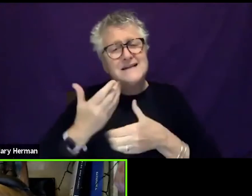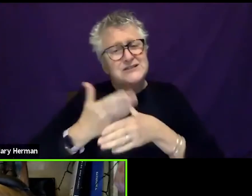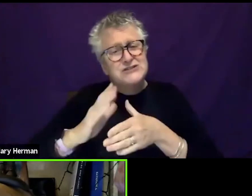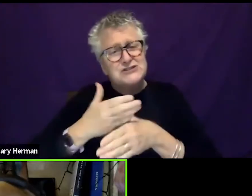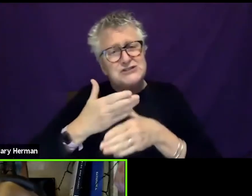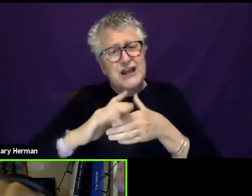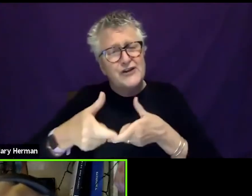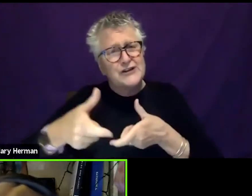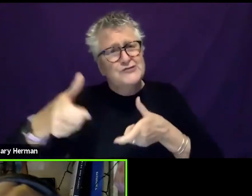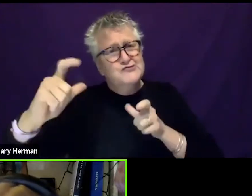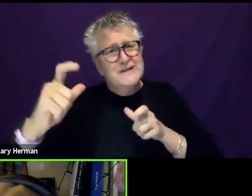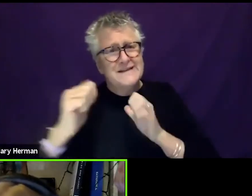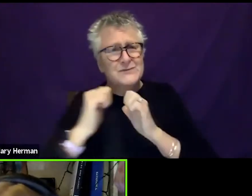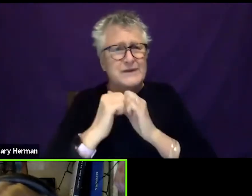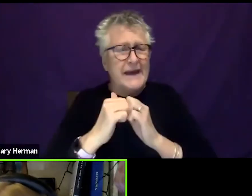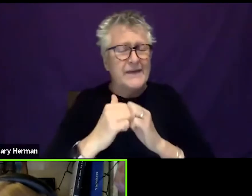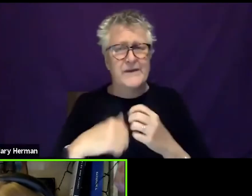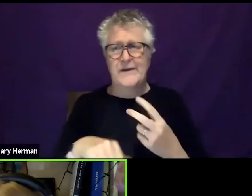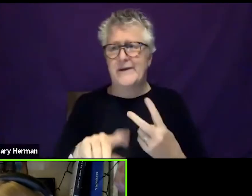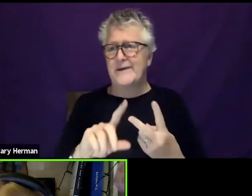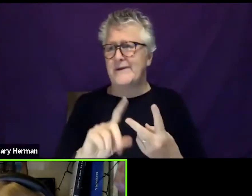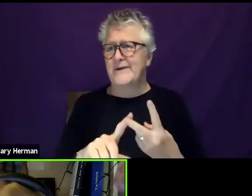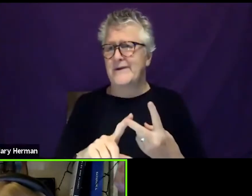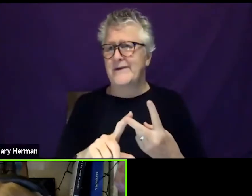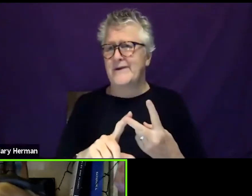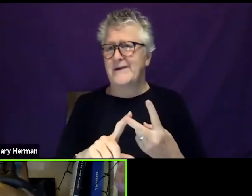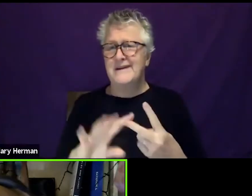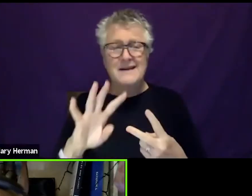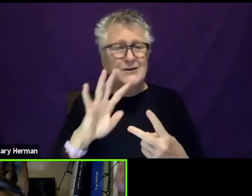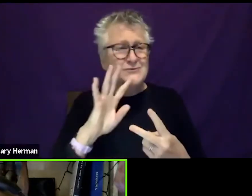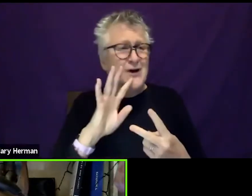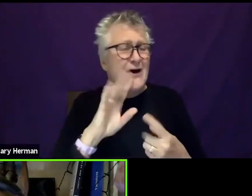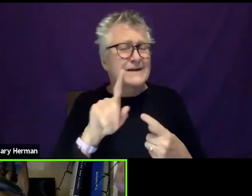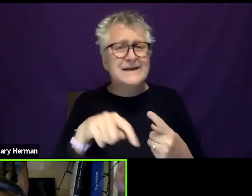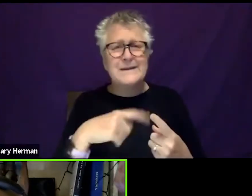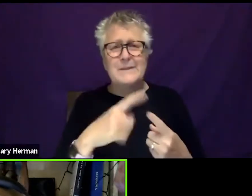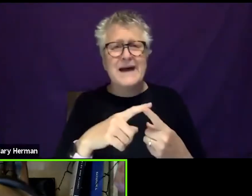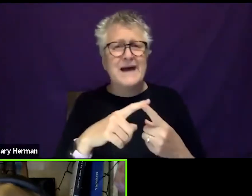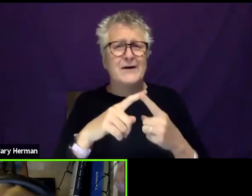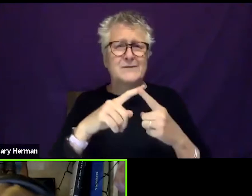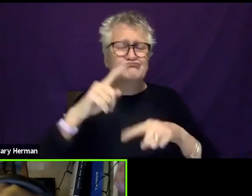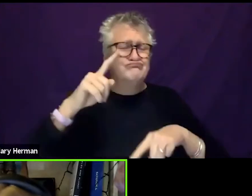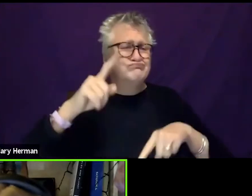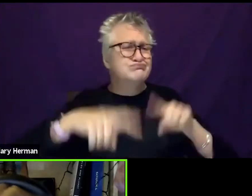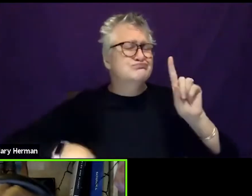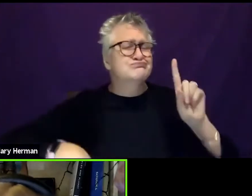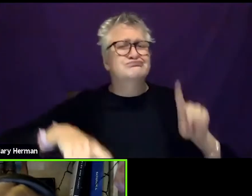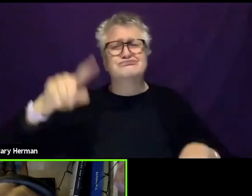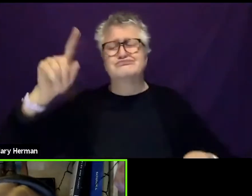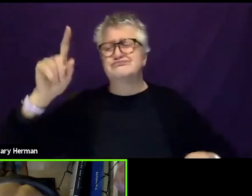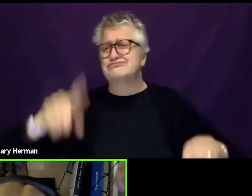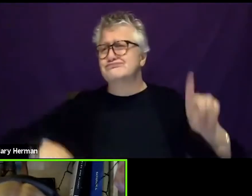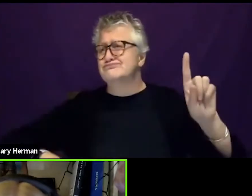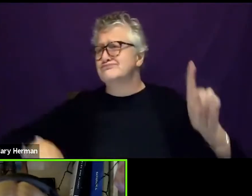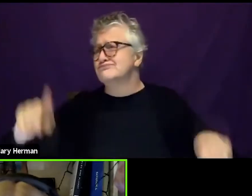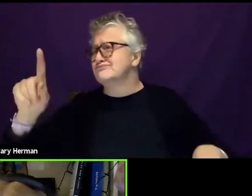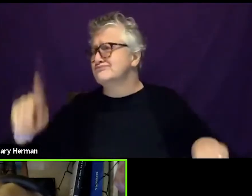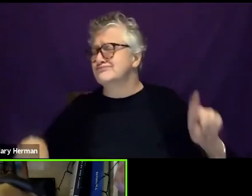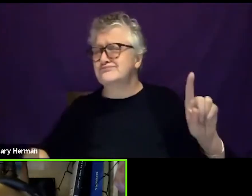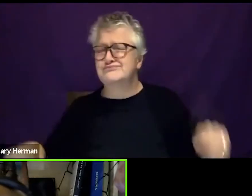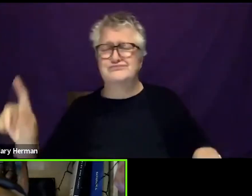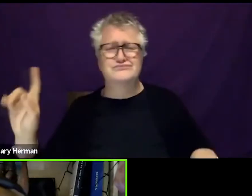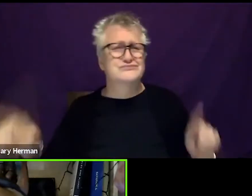you've seen, you know, chatting about, you know, whether World War Z is better than The Walking Dead for zombie representation. You know,